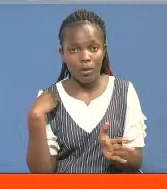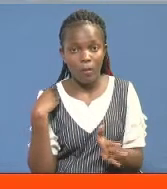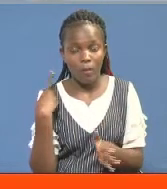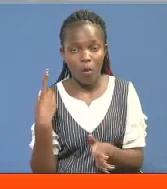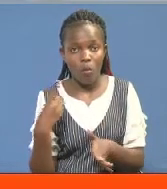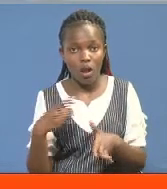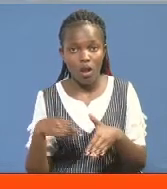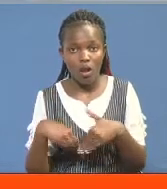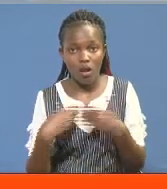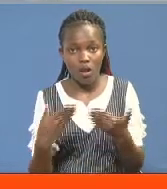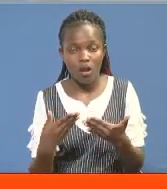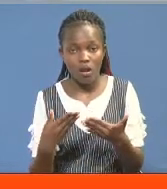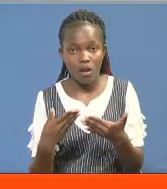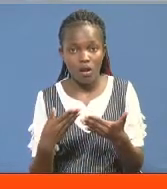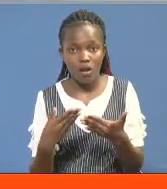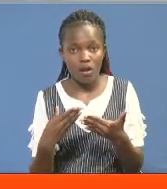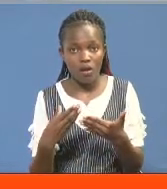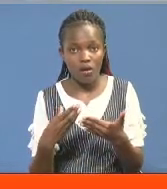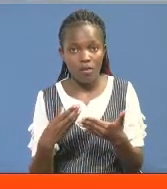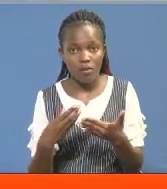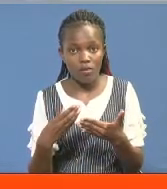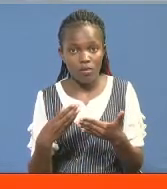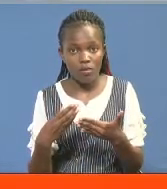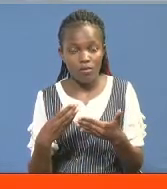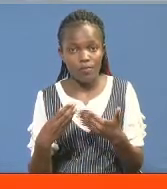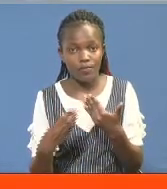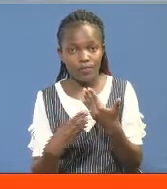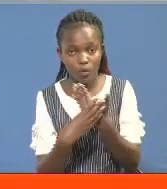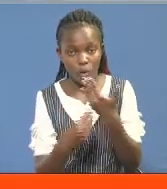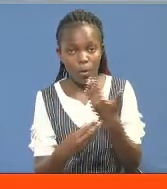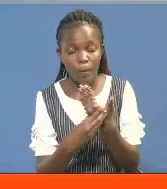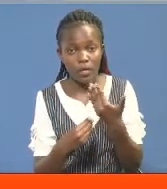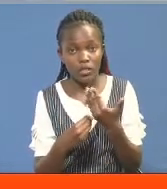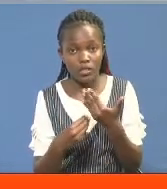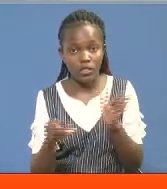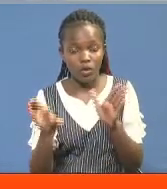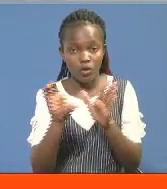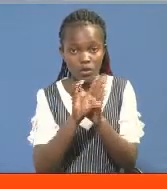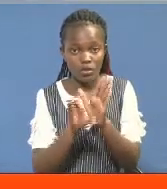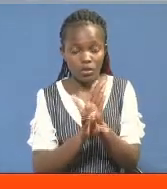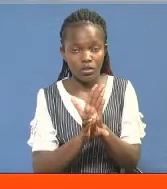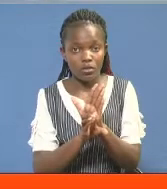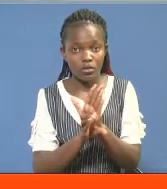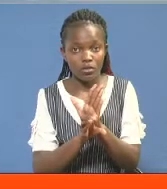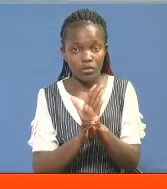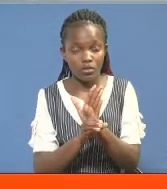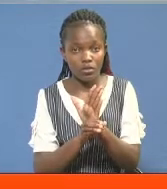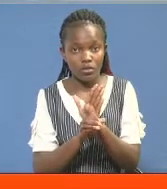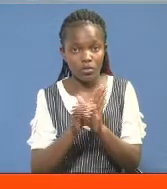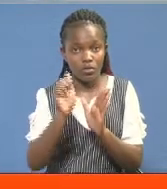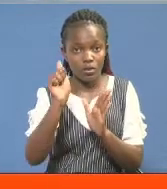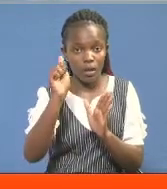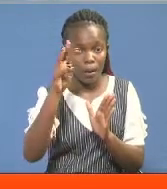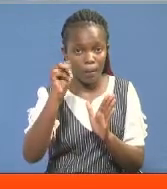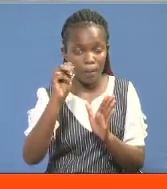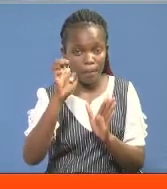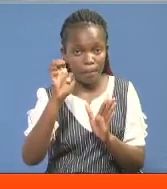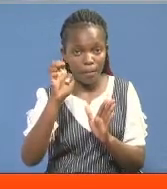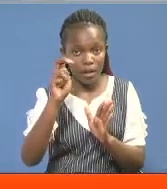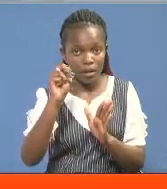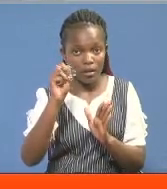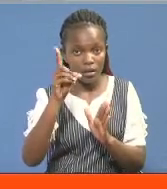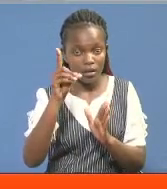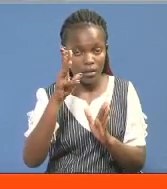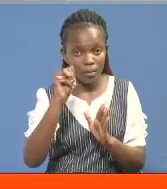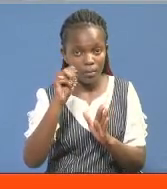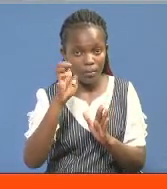providing copies of the Constitution Amendment Bill in advance for them to study. Those members